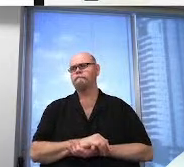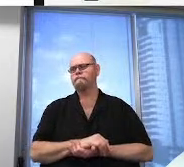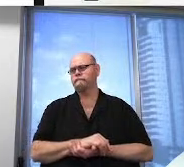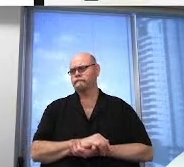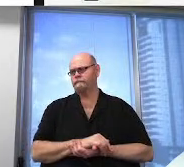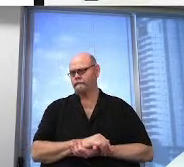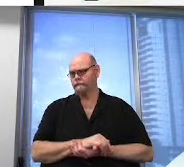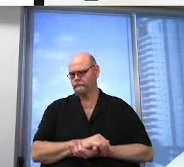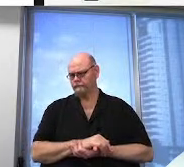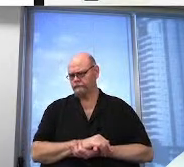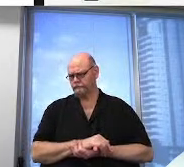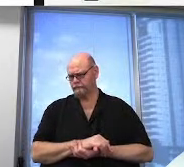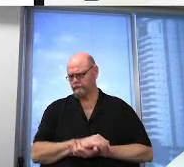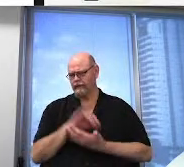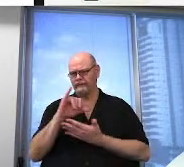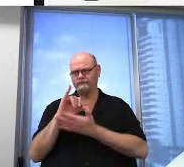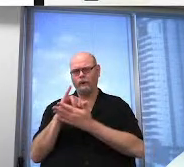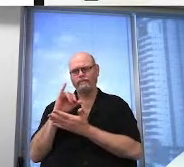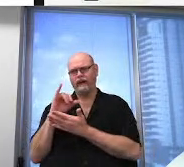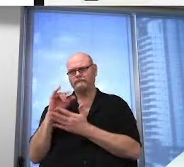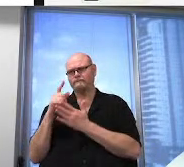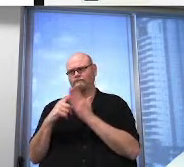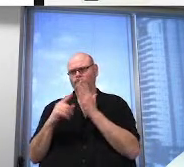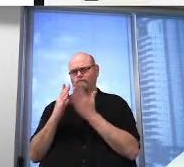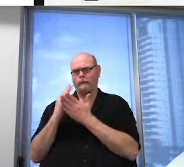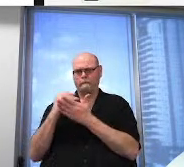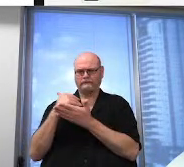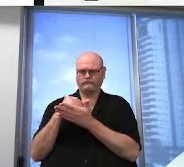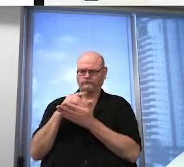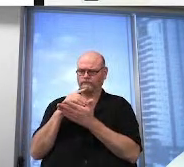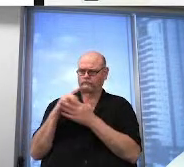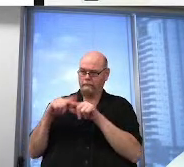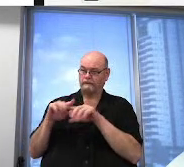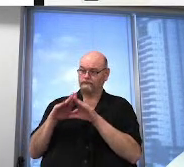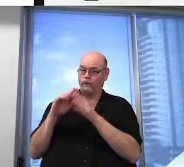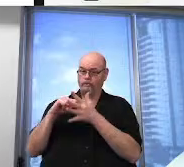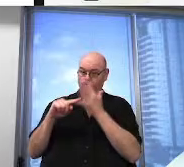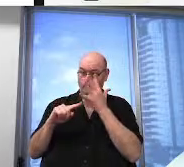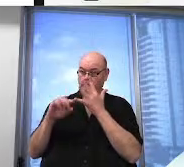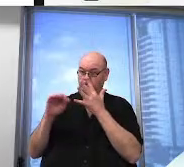has proposed was developed based on those factors. I think